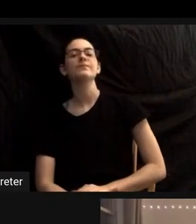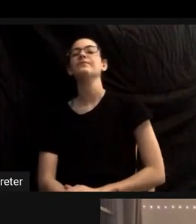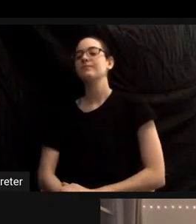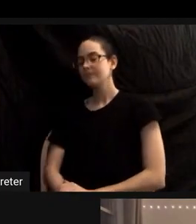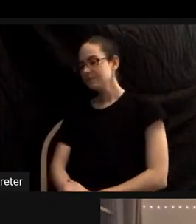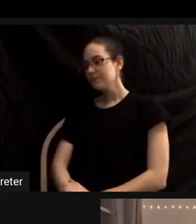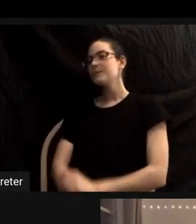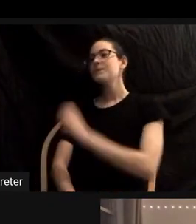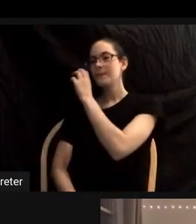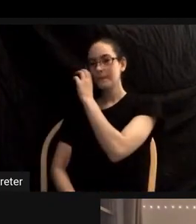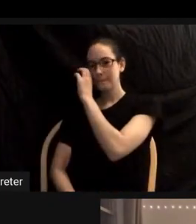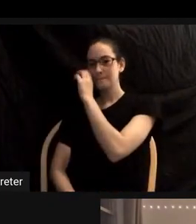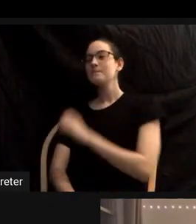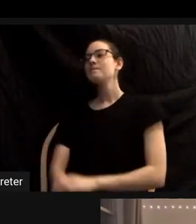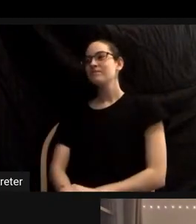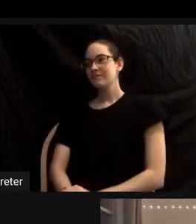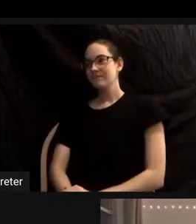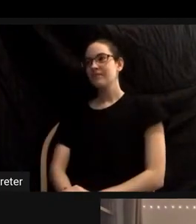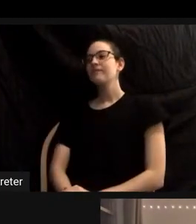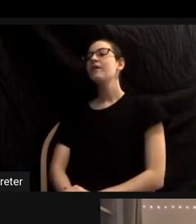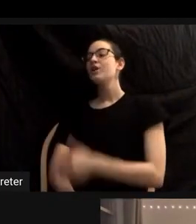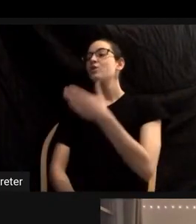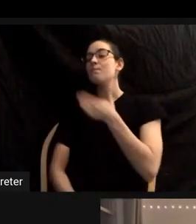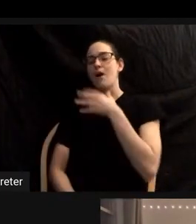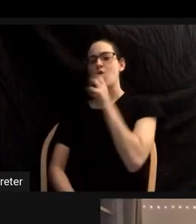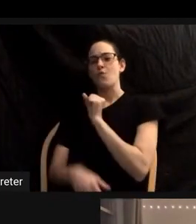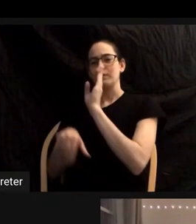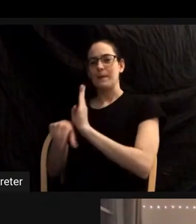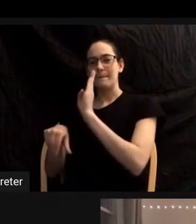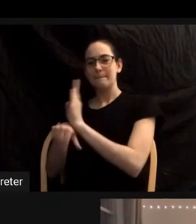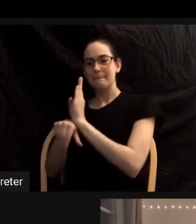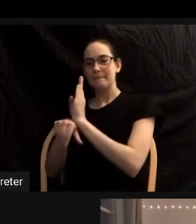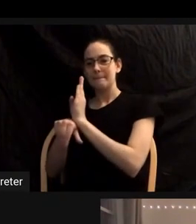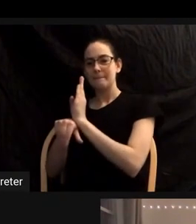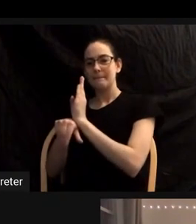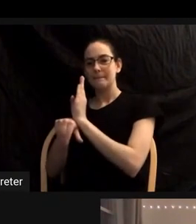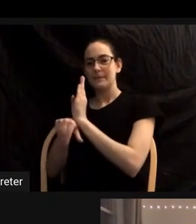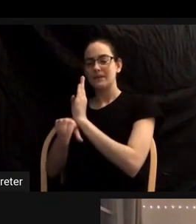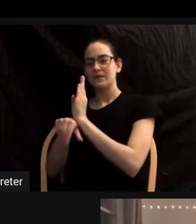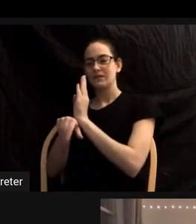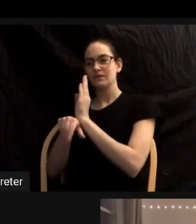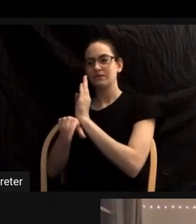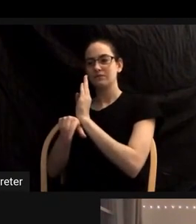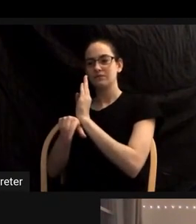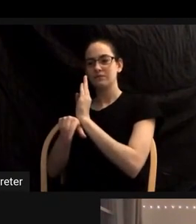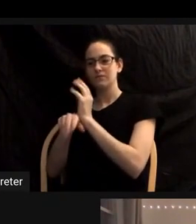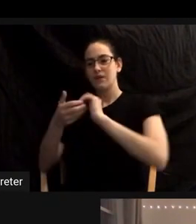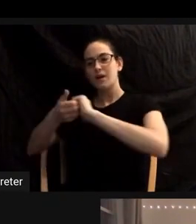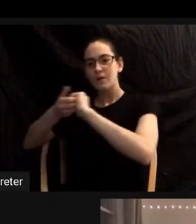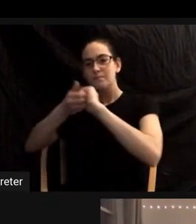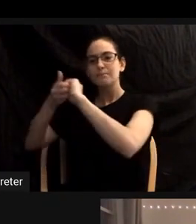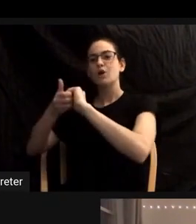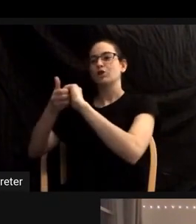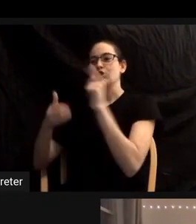The idea was co-conceived by my old business partner, who no longer is with Parsnip Ship. And the idea was